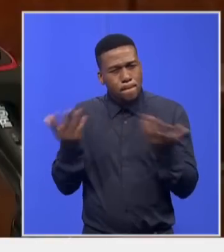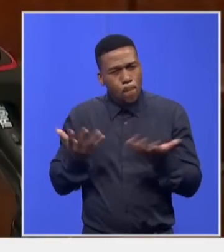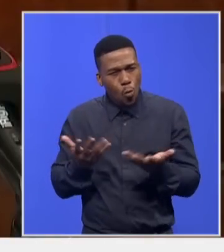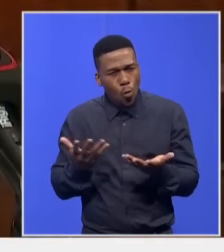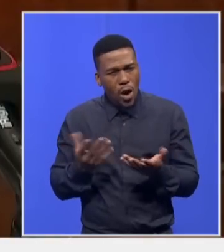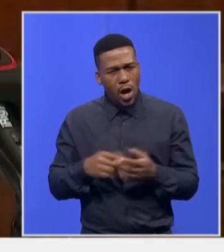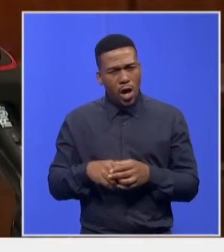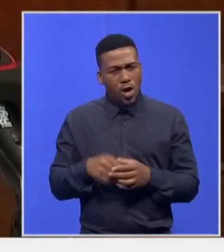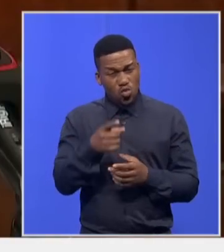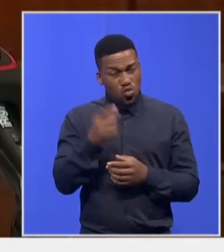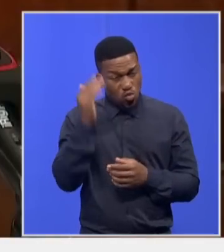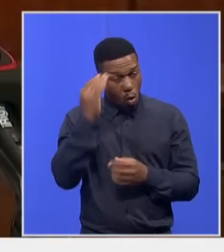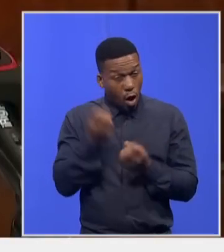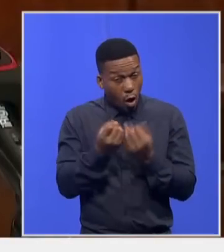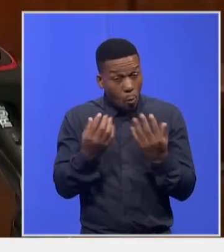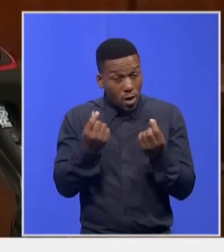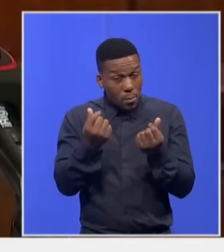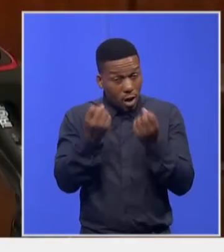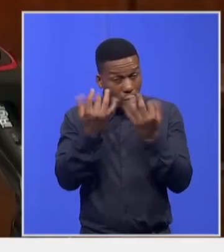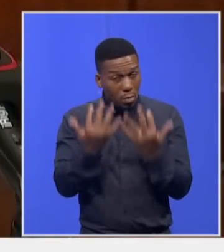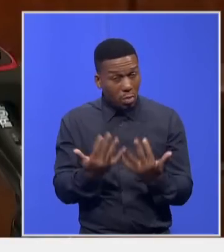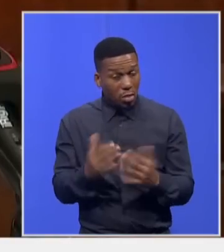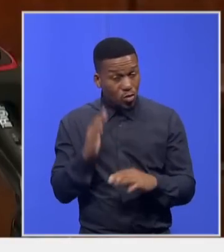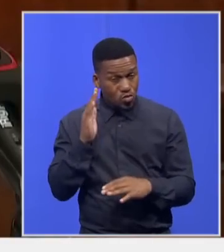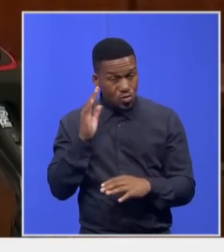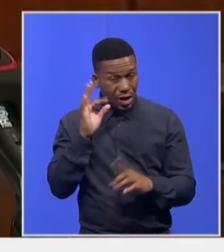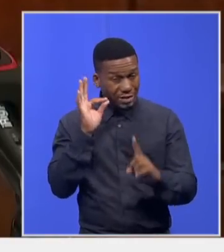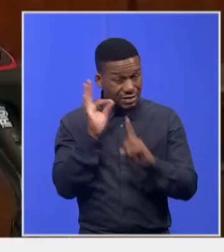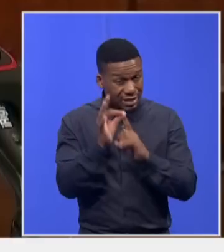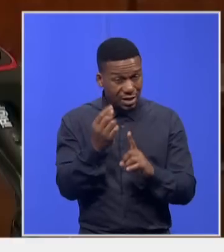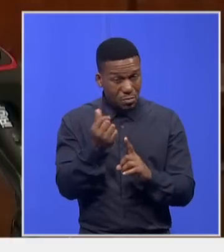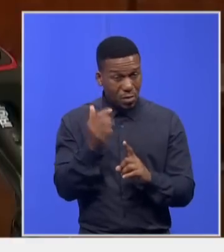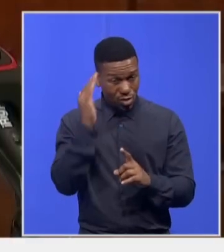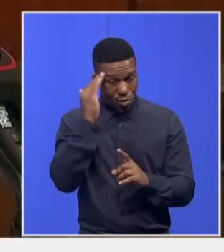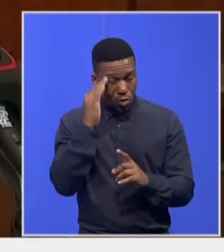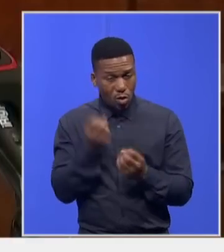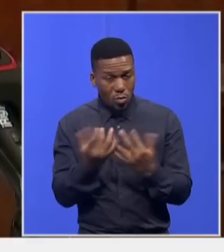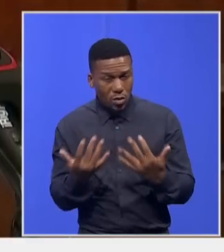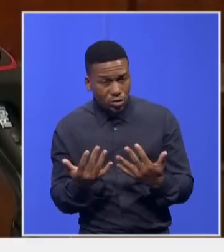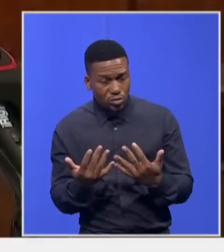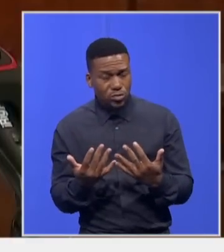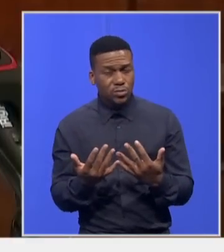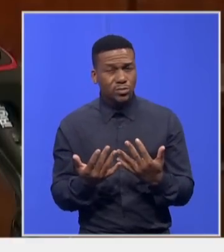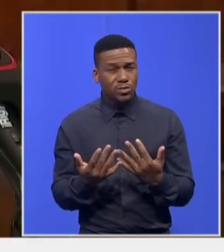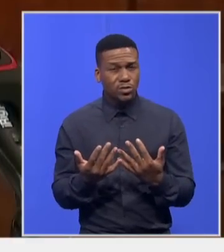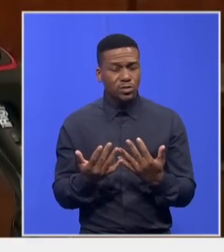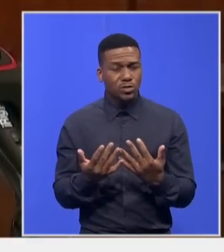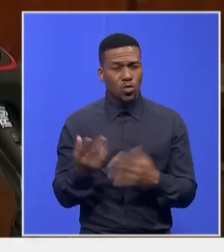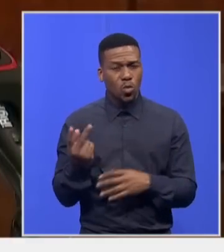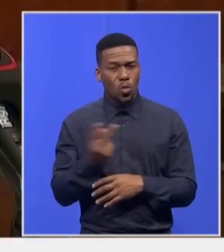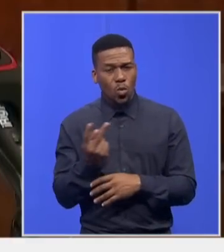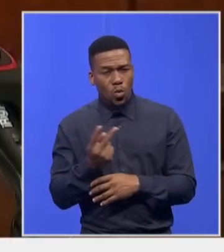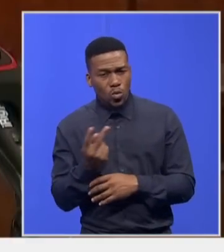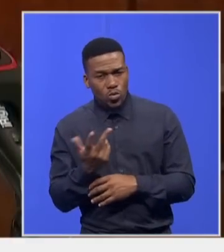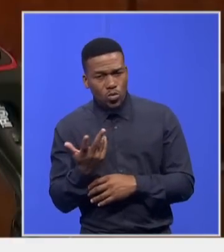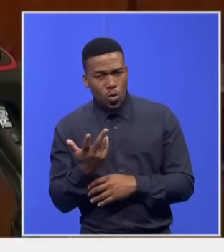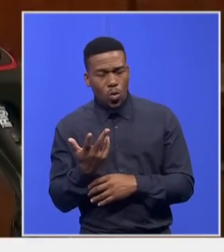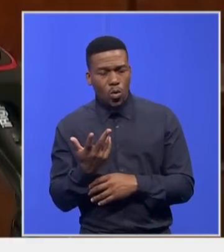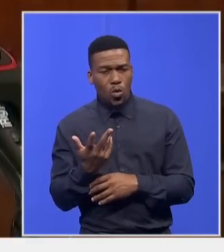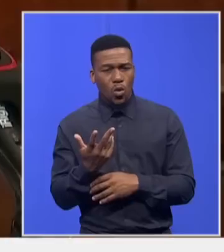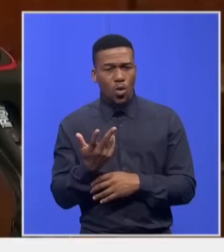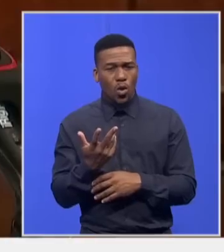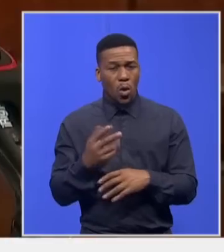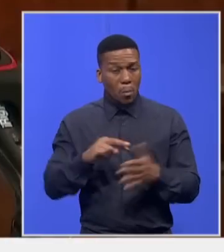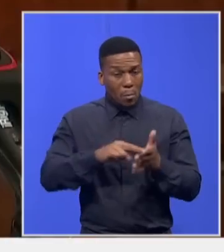around about how much we would need to bring about the kind of progress that you would like to see? And then with the exemptions for the emissions, would that